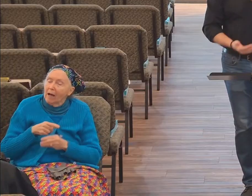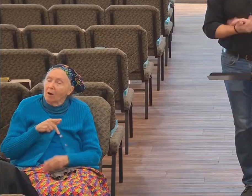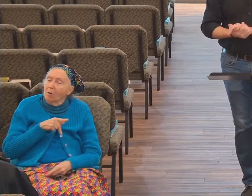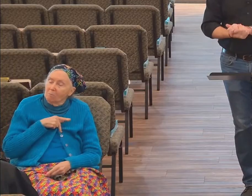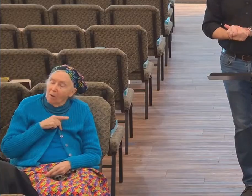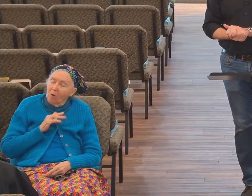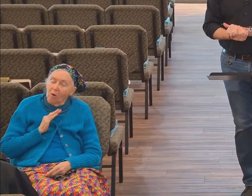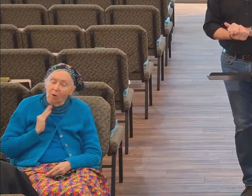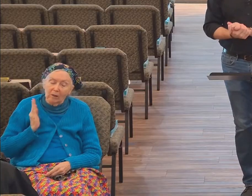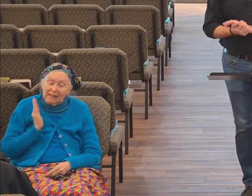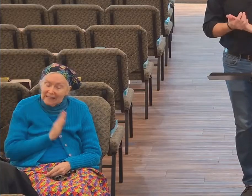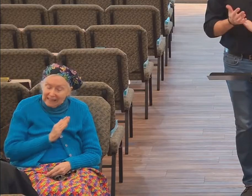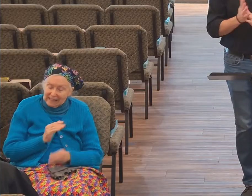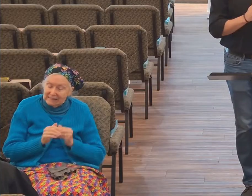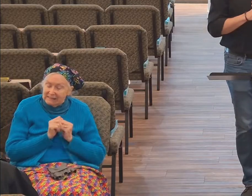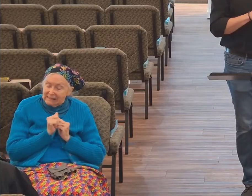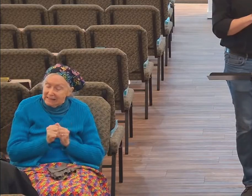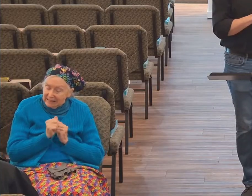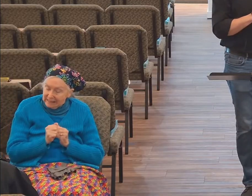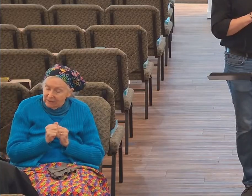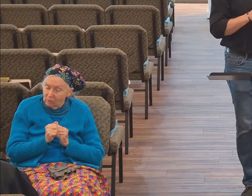What are we gathering?